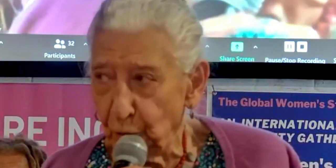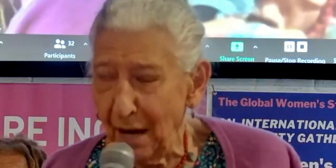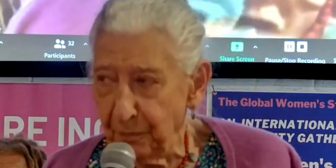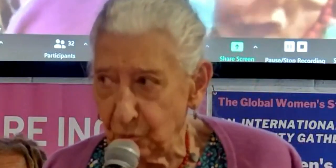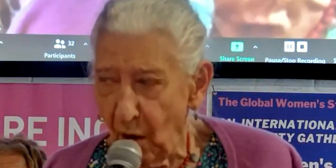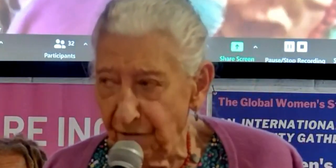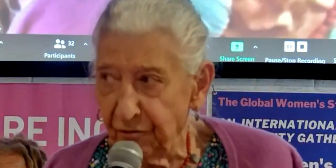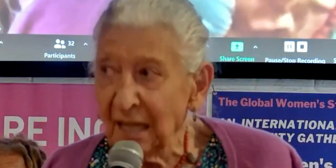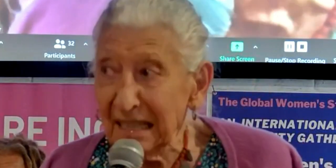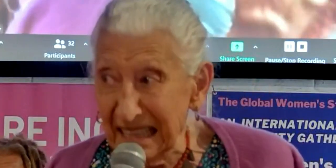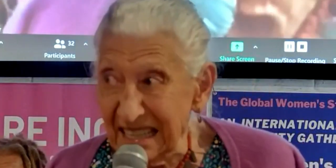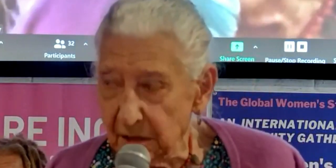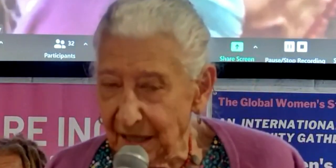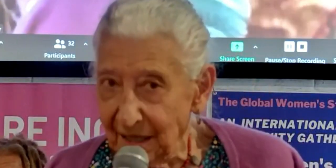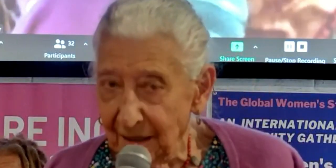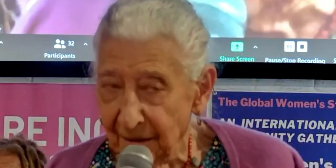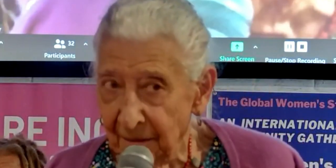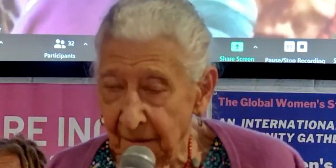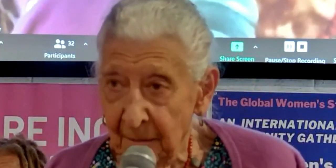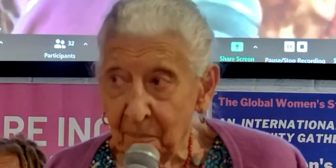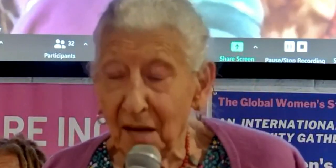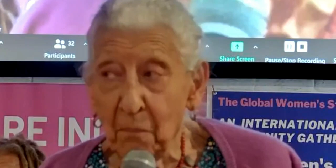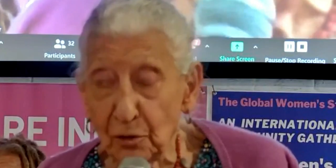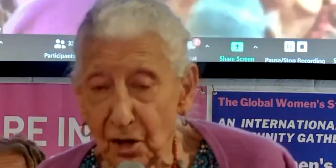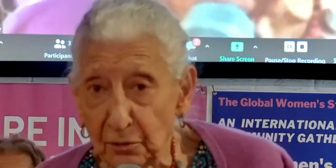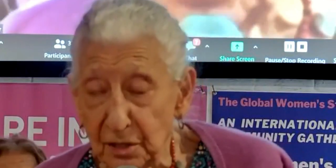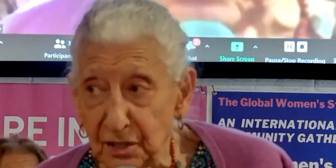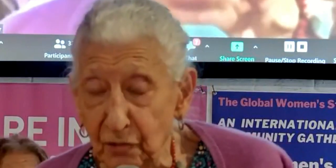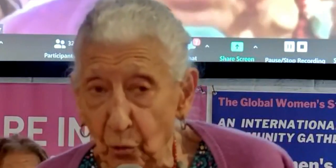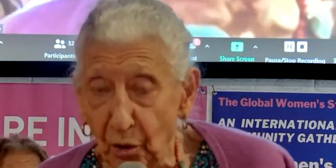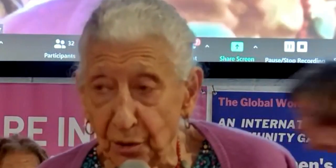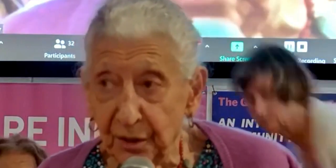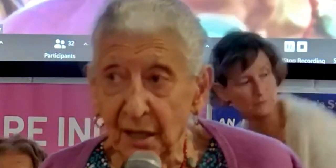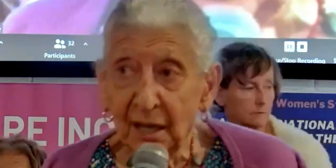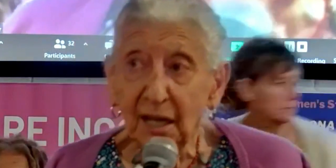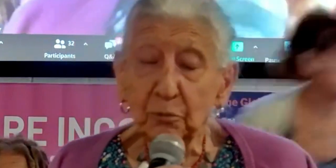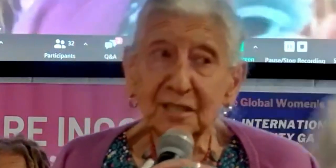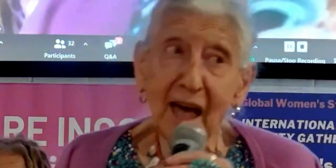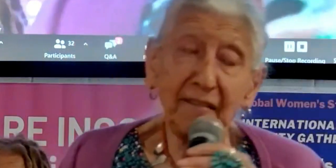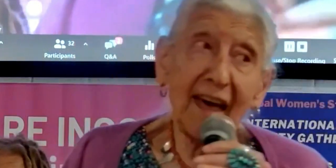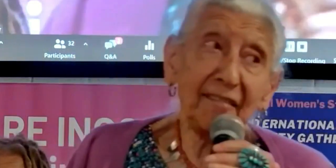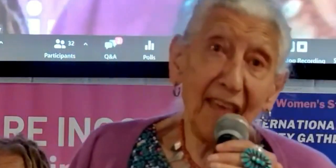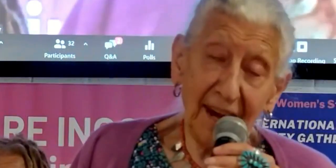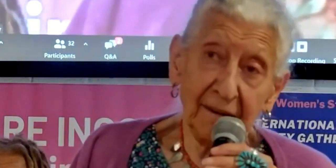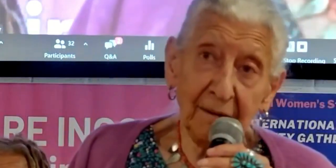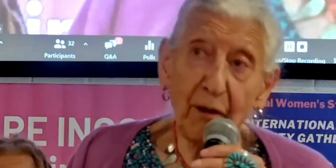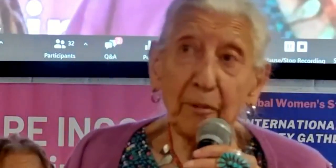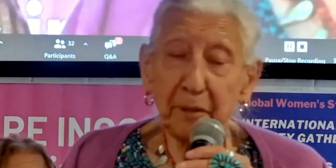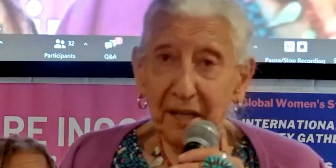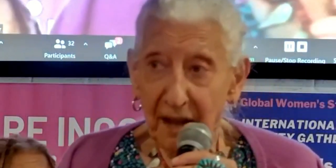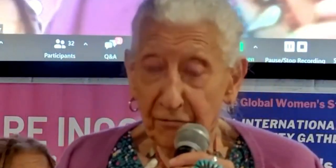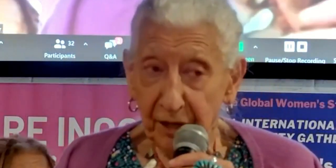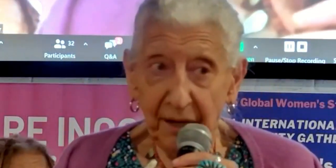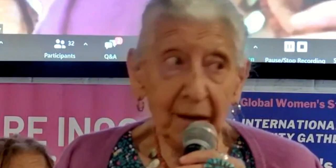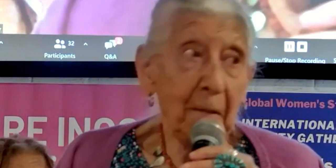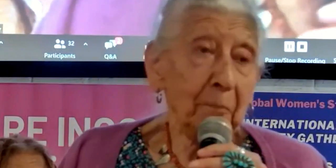man could rape his wife legally. In most countries of the world, it was like that then, probably